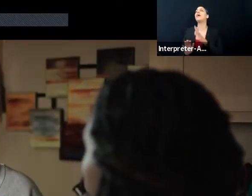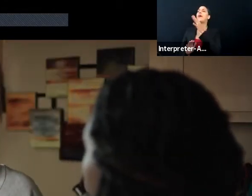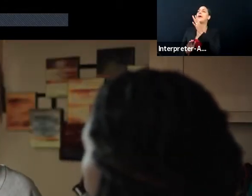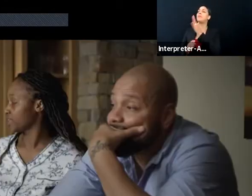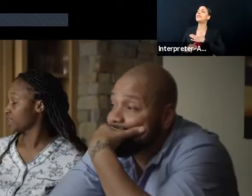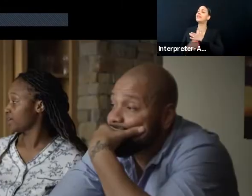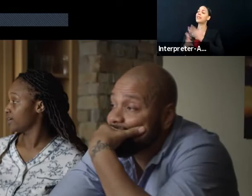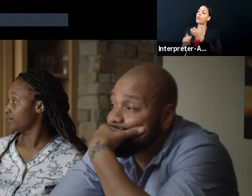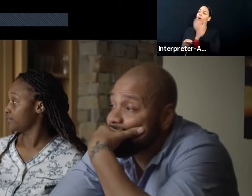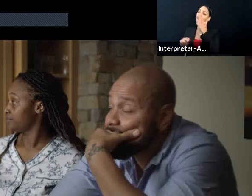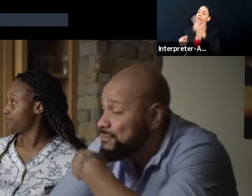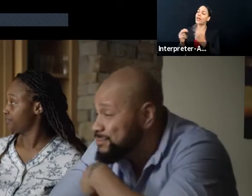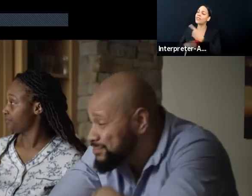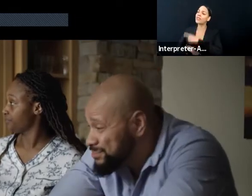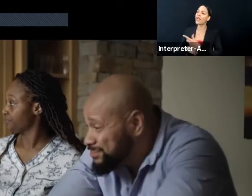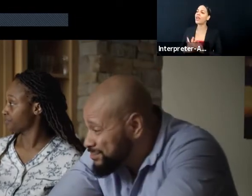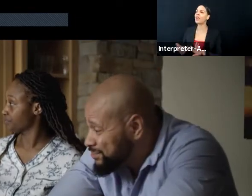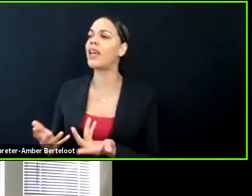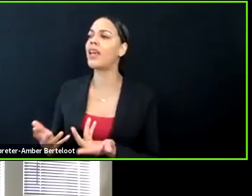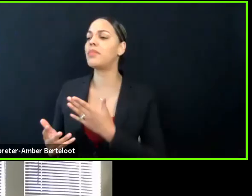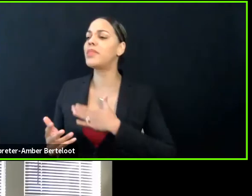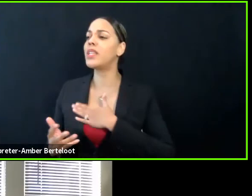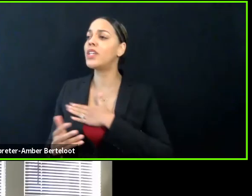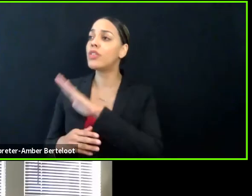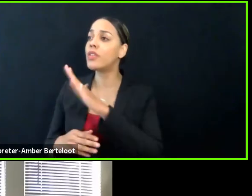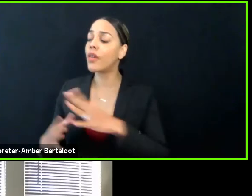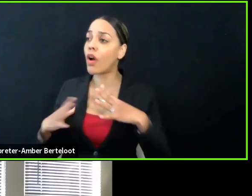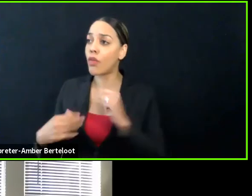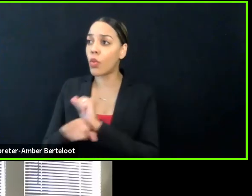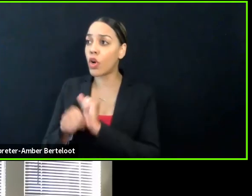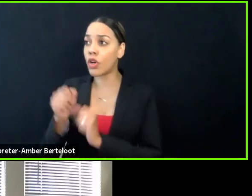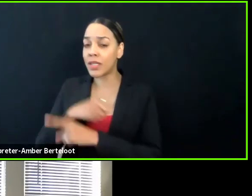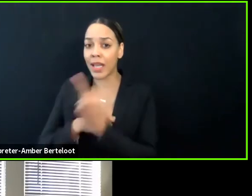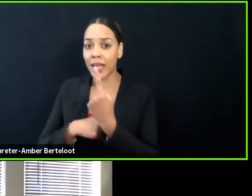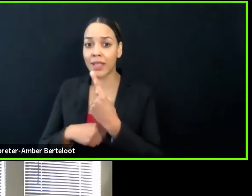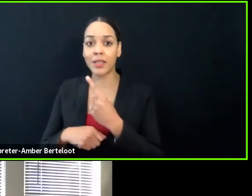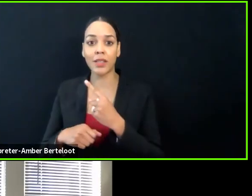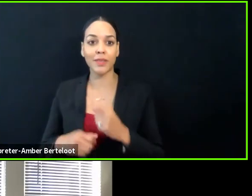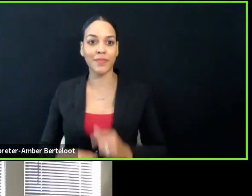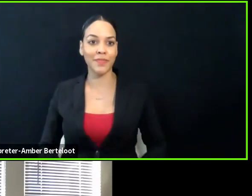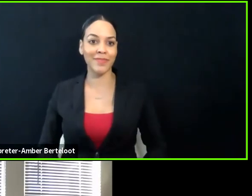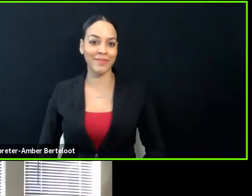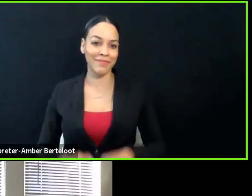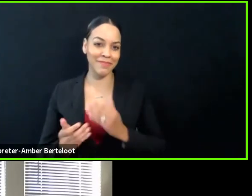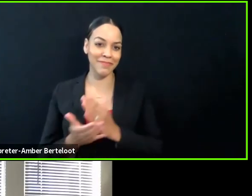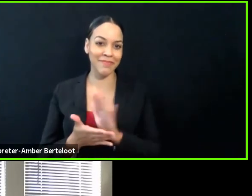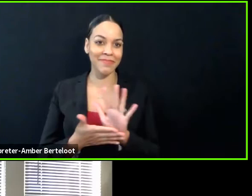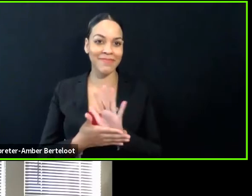fun day. You'll never offer walk on days I'm out of school. You're not out.